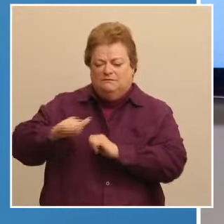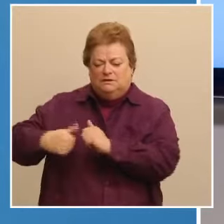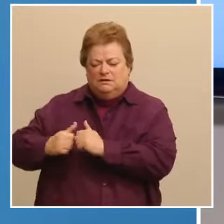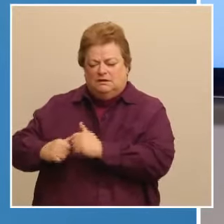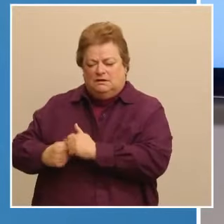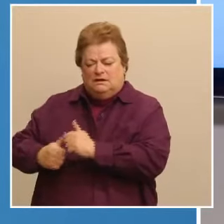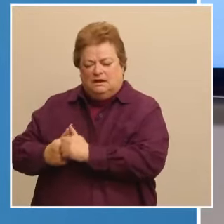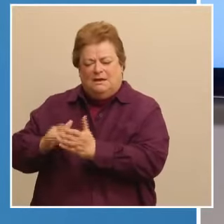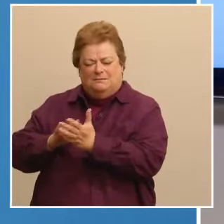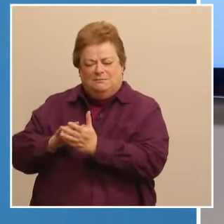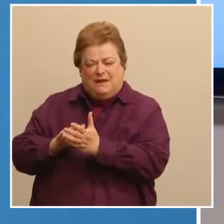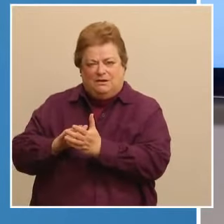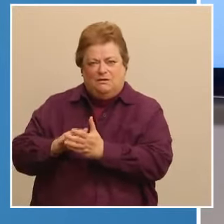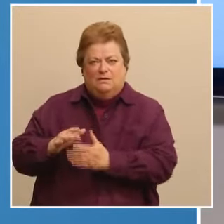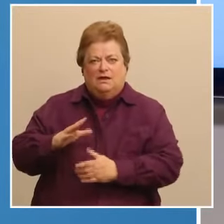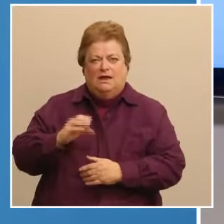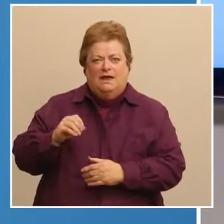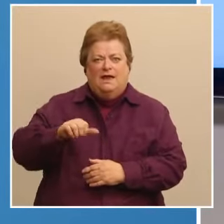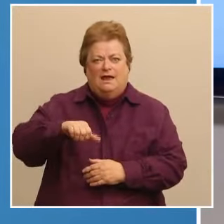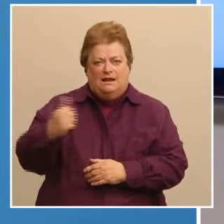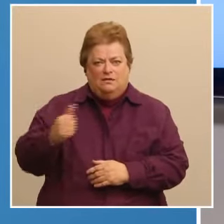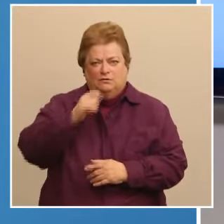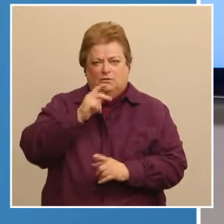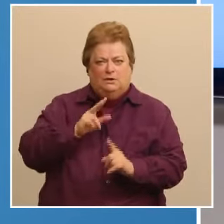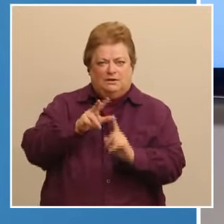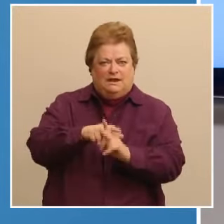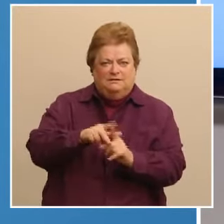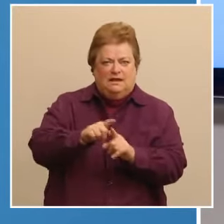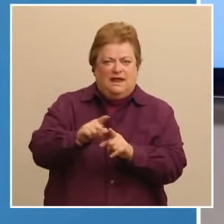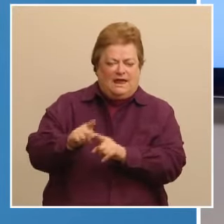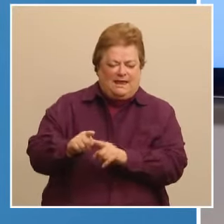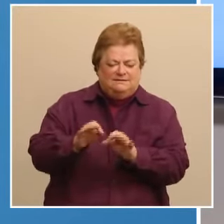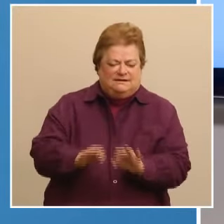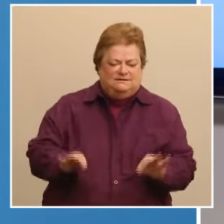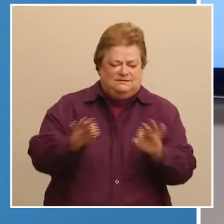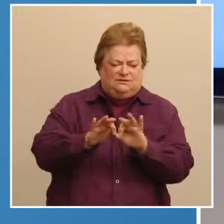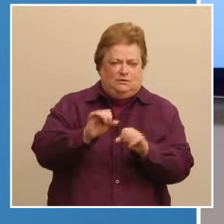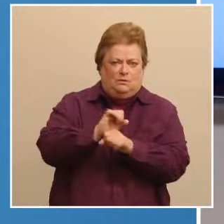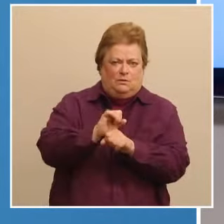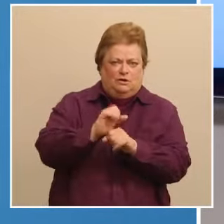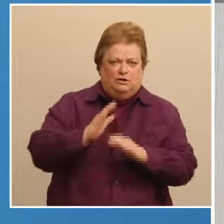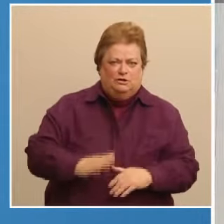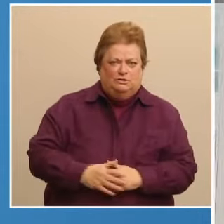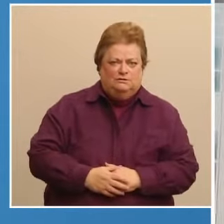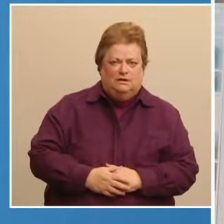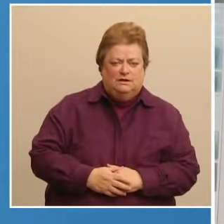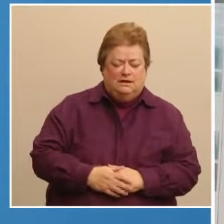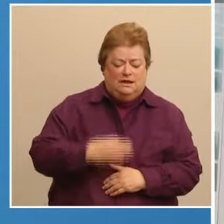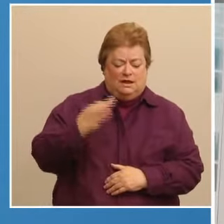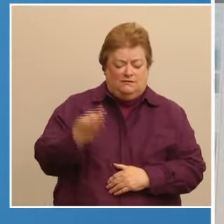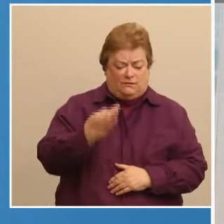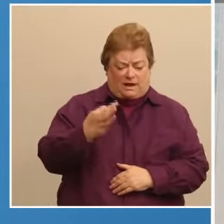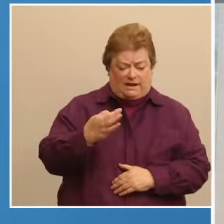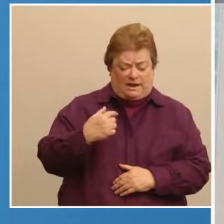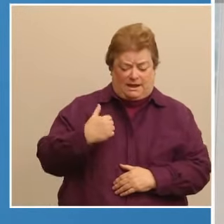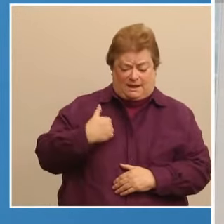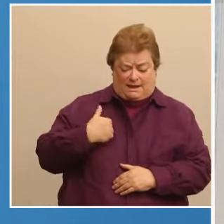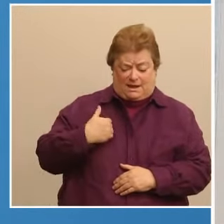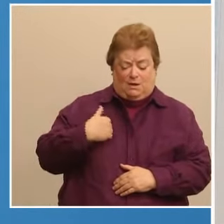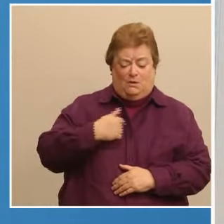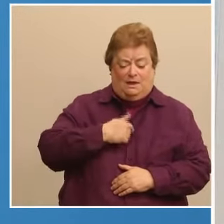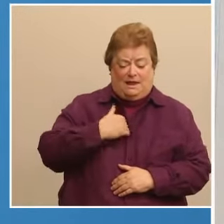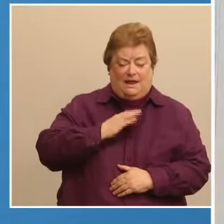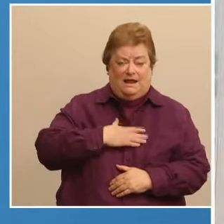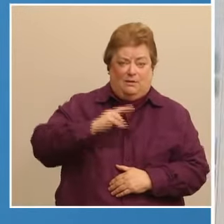conditions, as well as those designated as essential workers. On Friday, we held our third clinic at